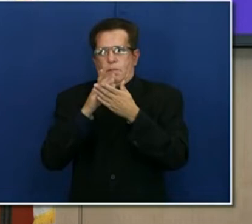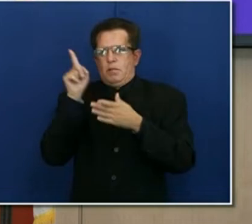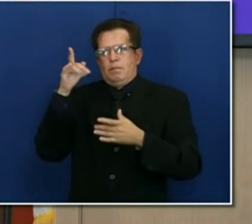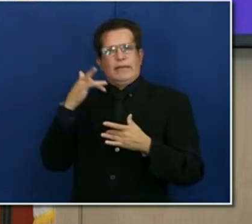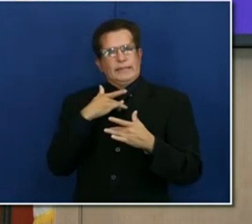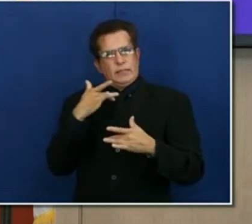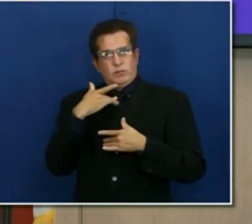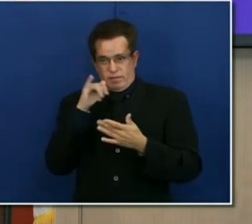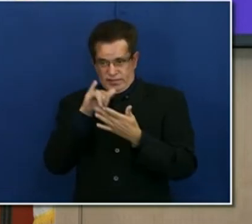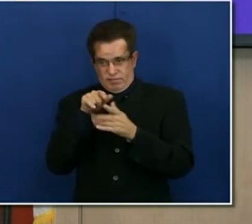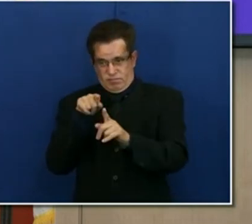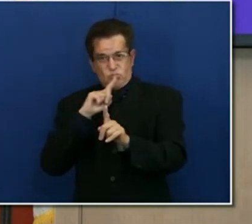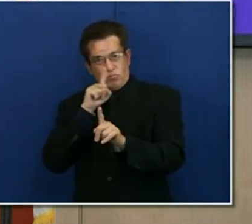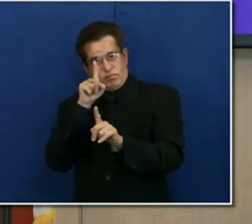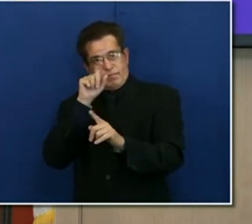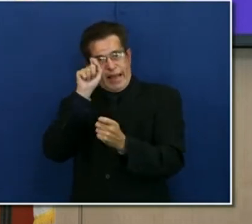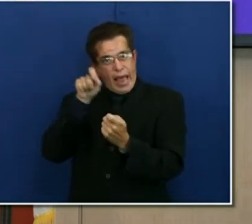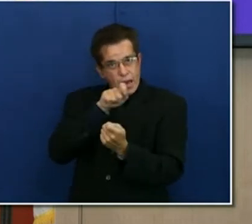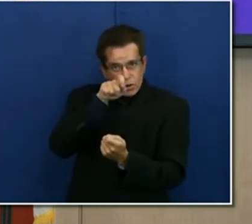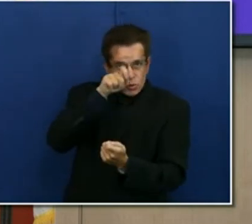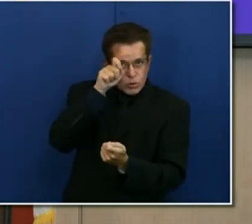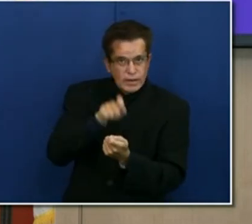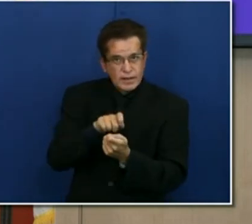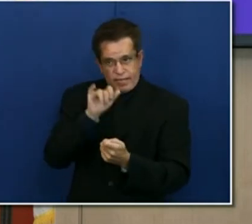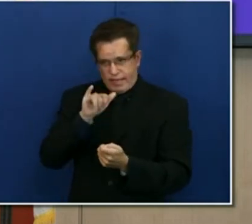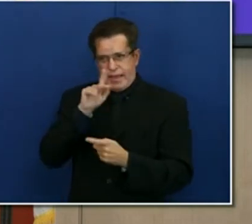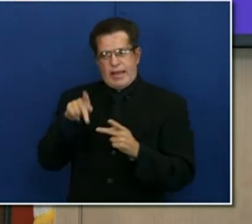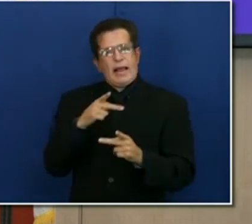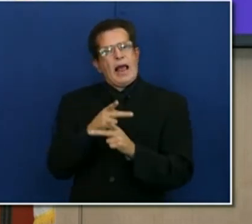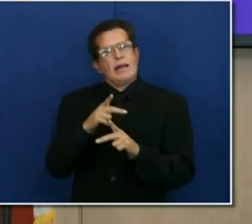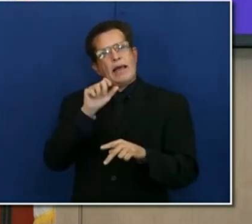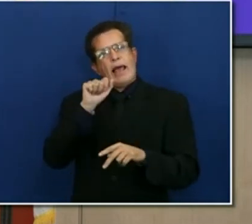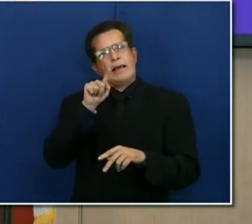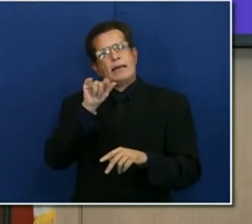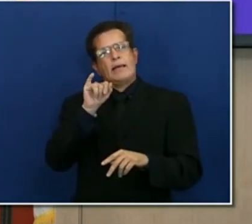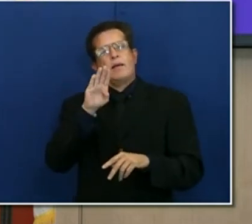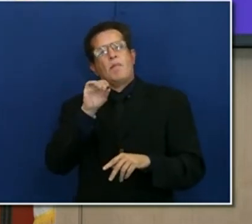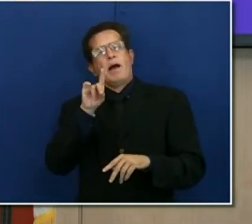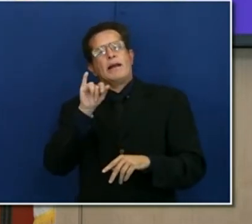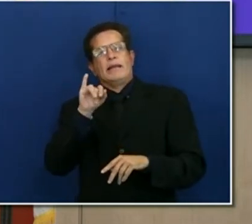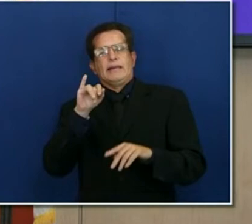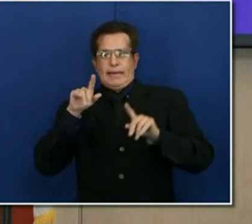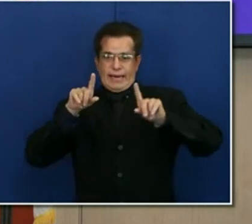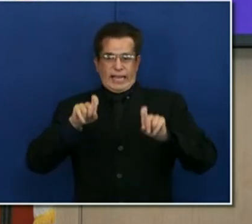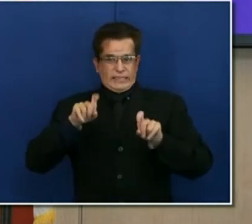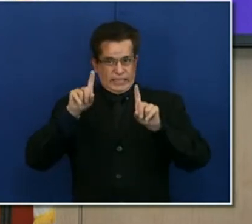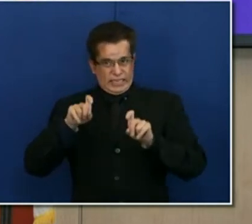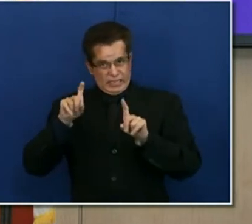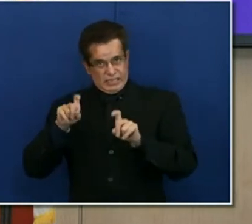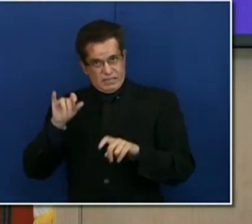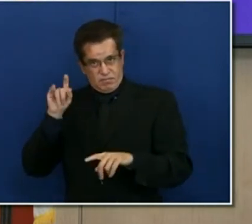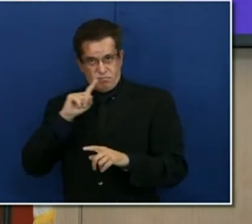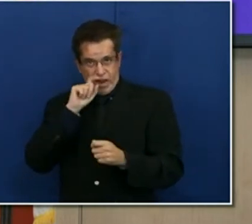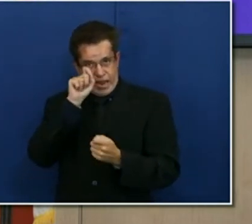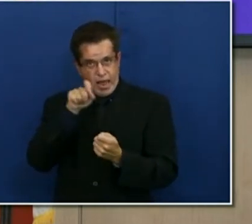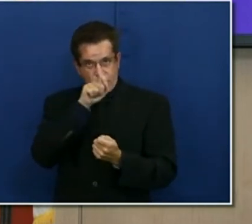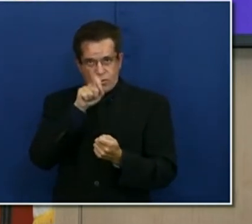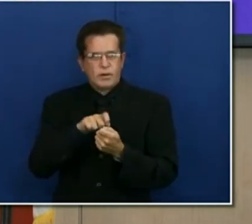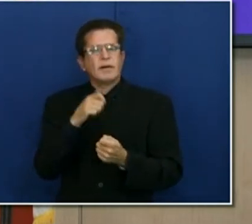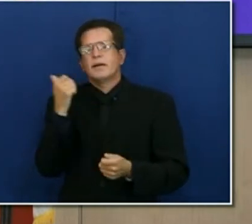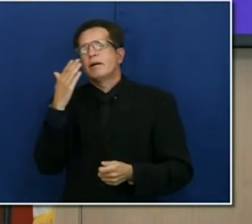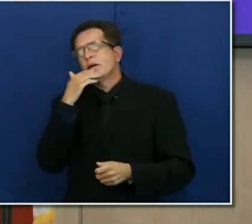the accuracy of serological antibody testing. Okay, Dr. McDonald is going to respond.